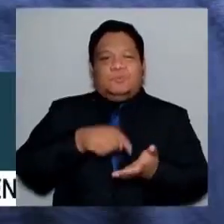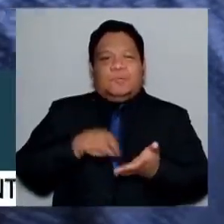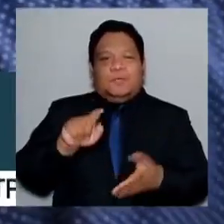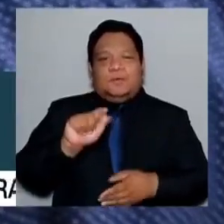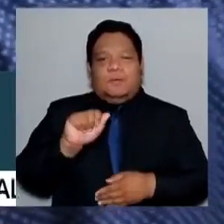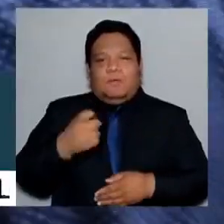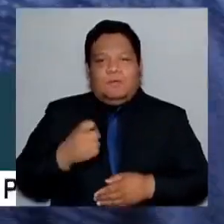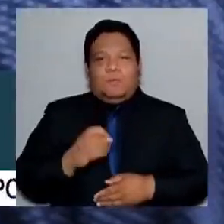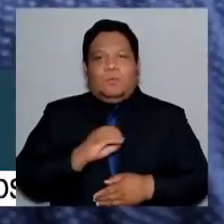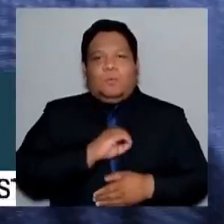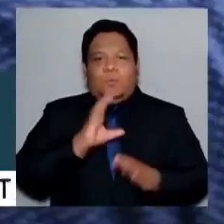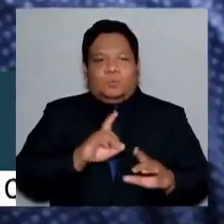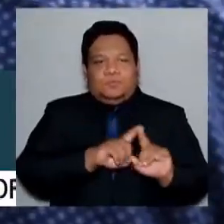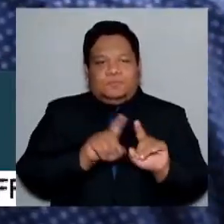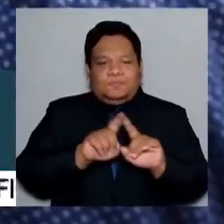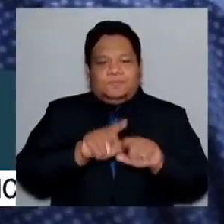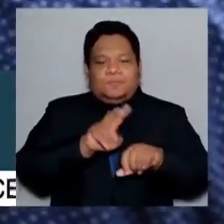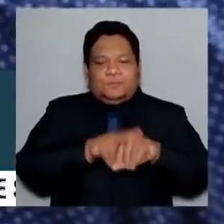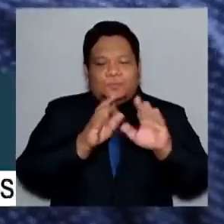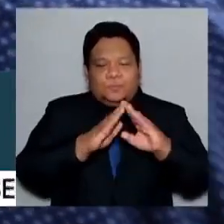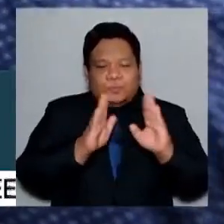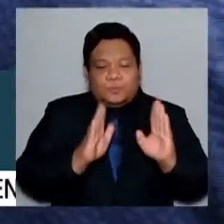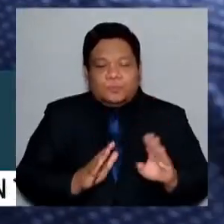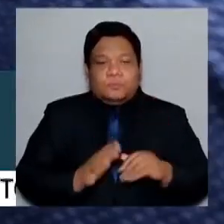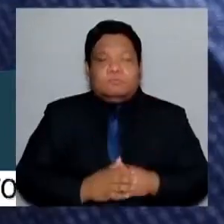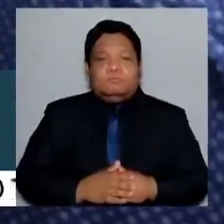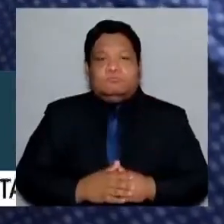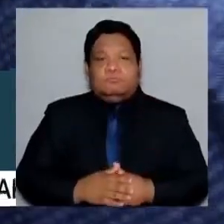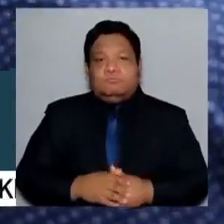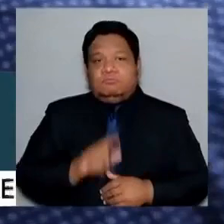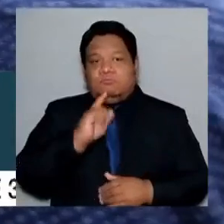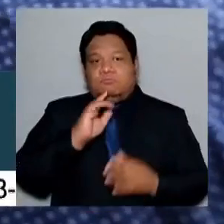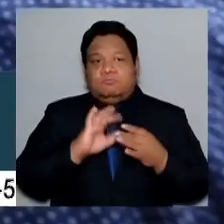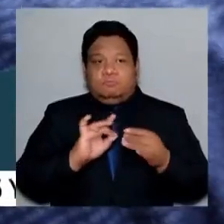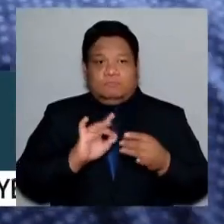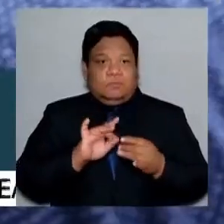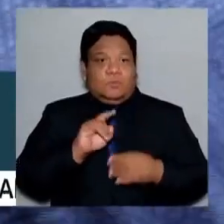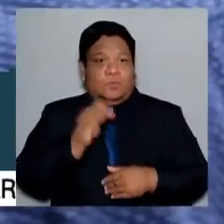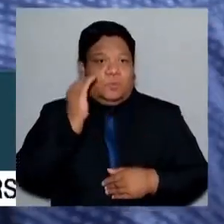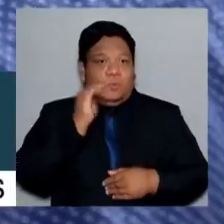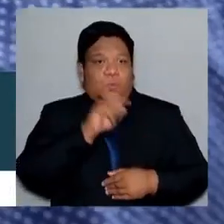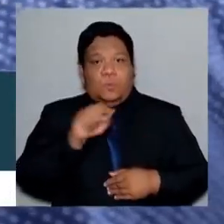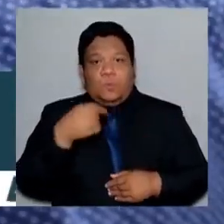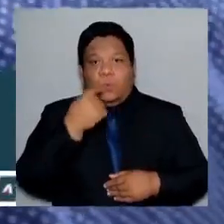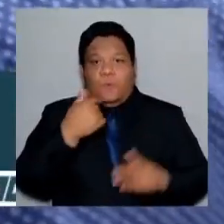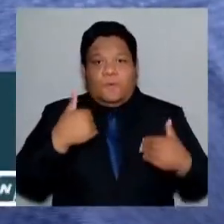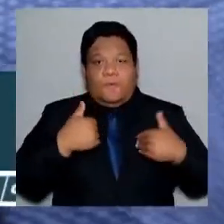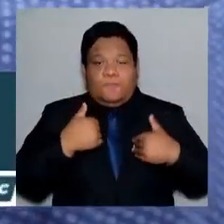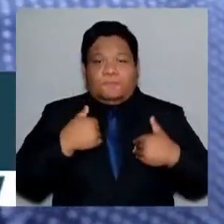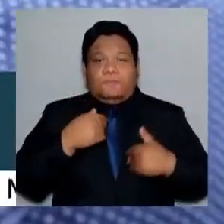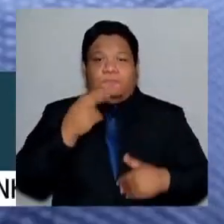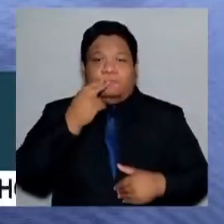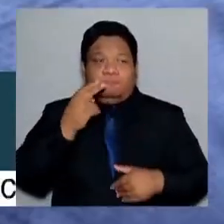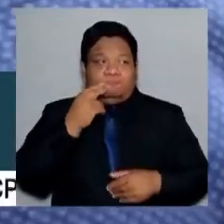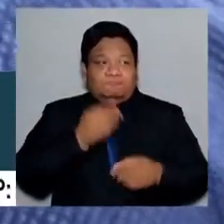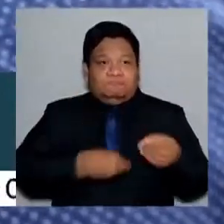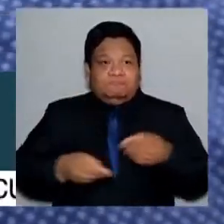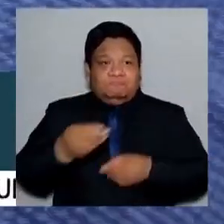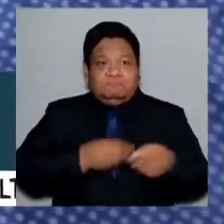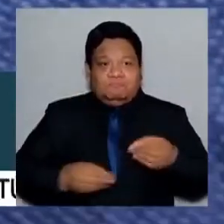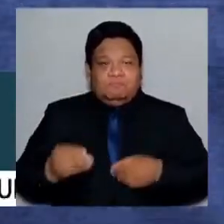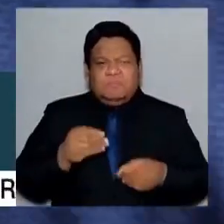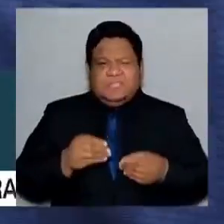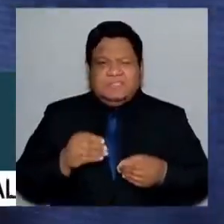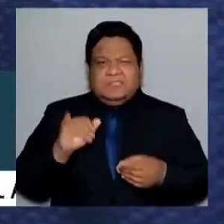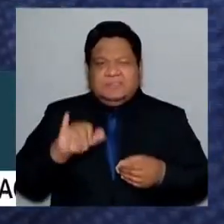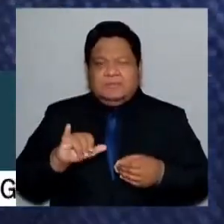and warehouses. Lomagi says the identification of those behind the illicit tobacco trades was the result of the simultaneous